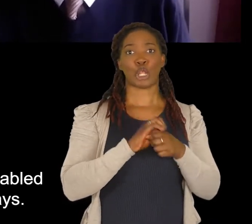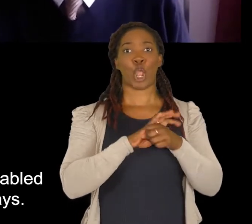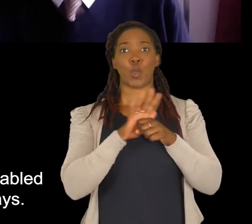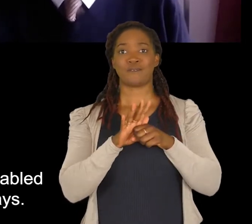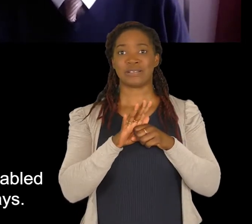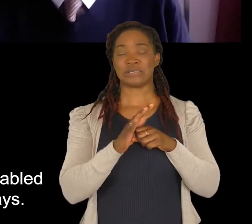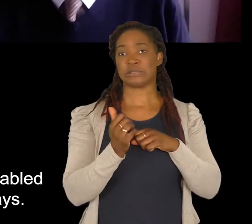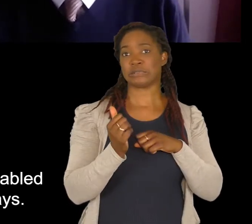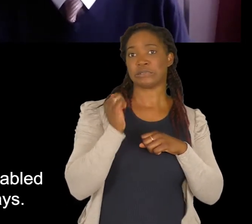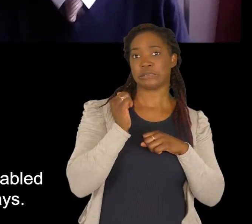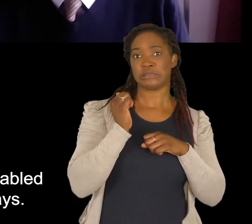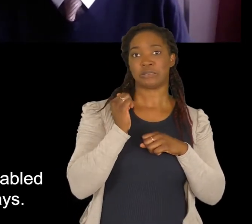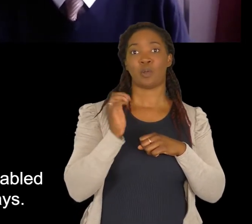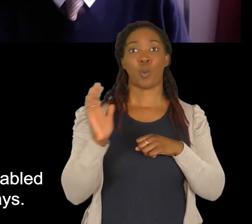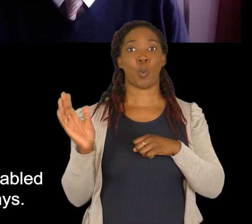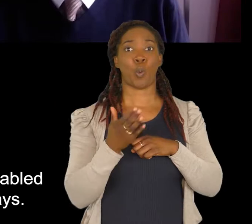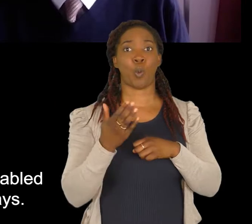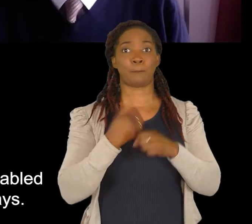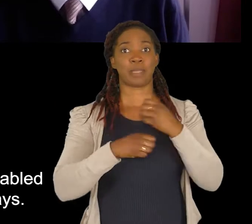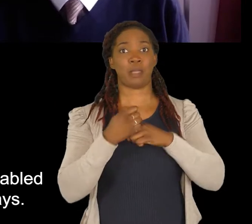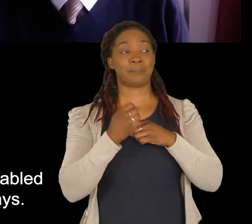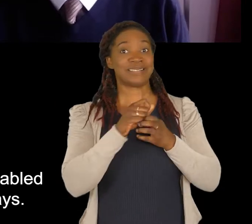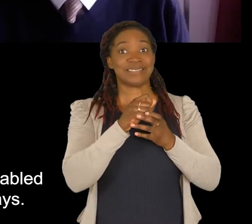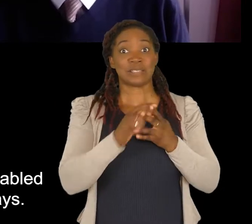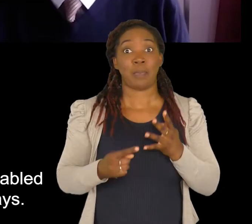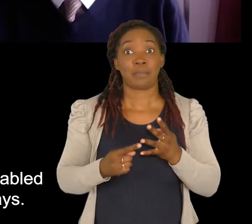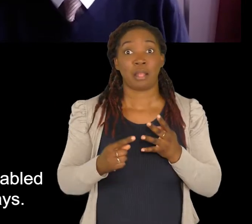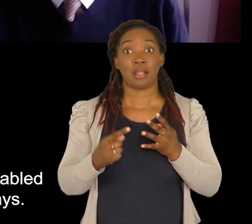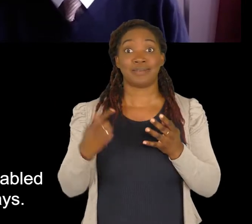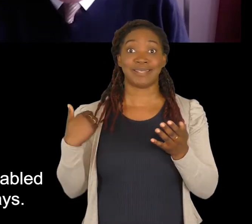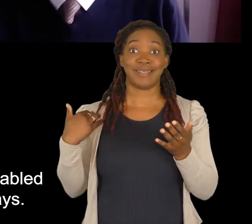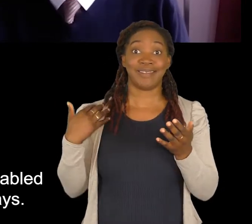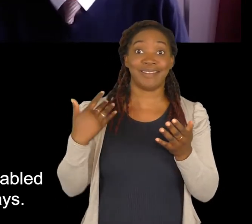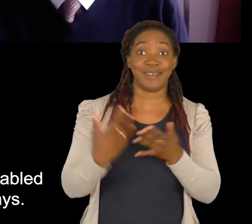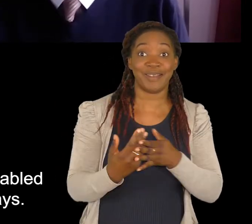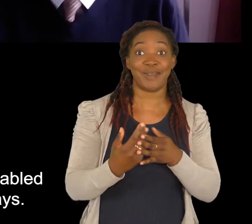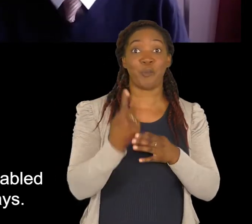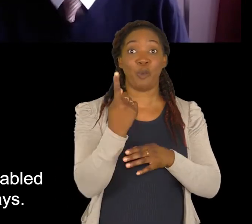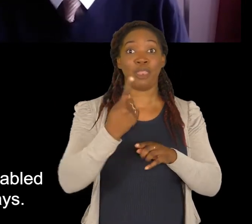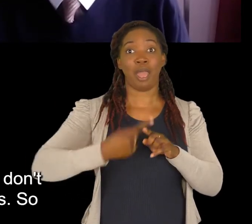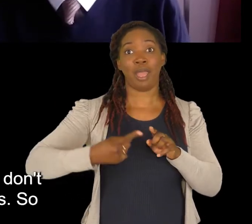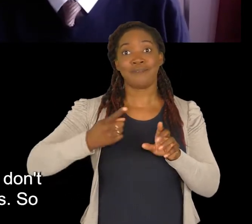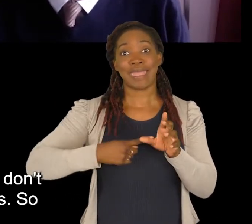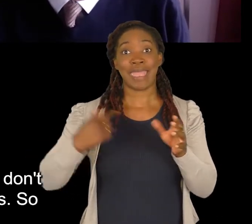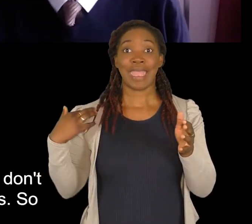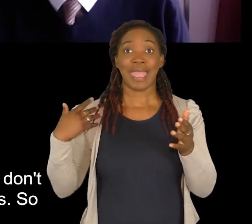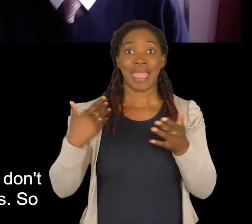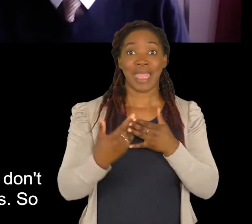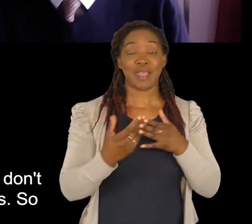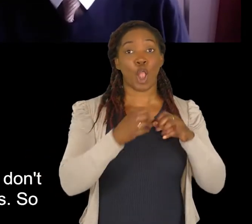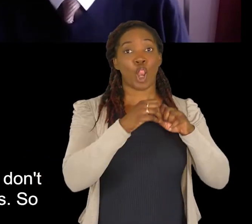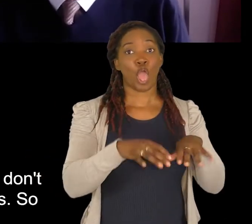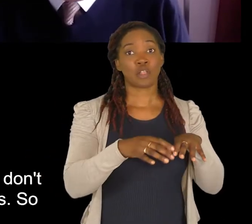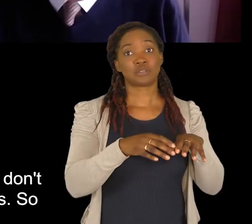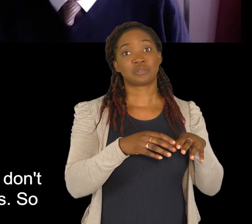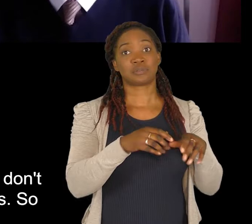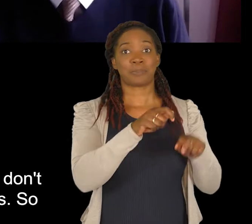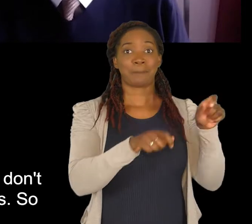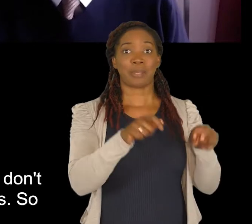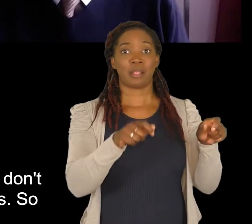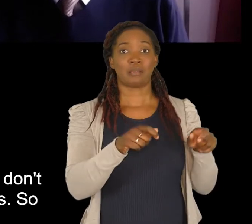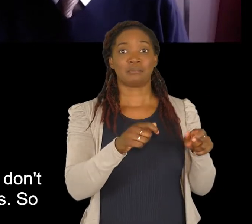COVID. We've all become disabled over the last year and a half in different ways. We've all lost people that we